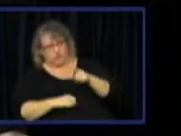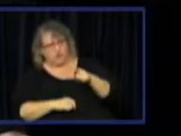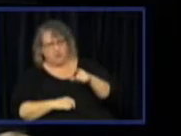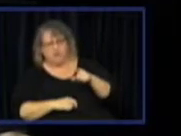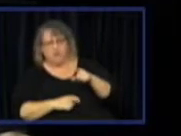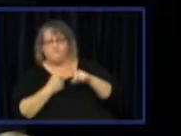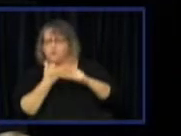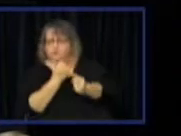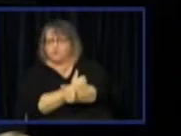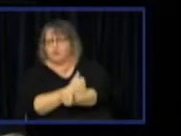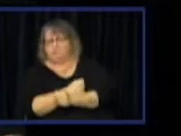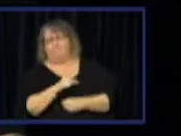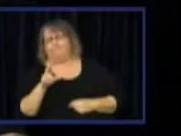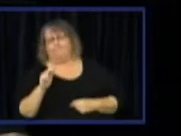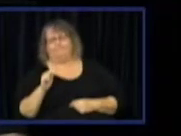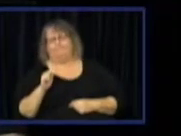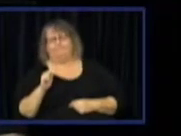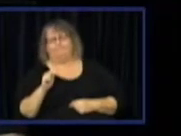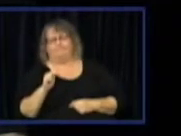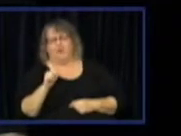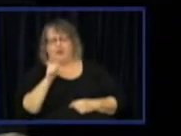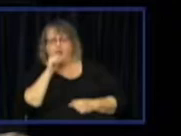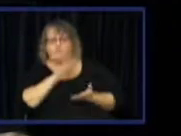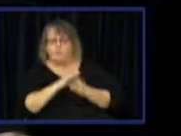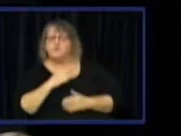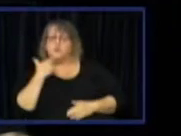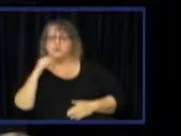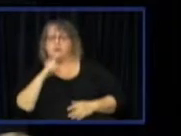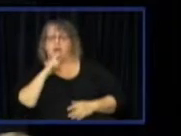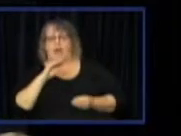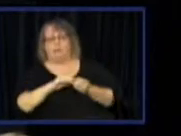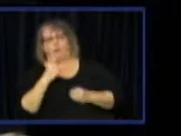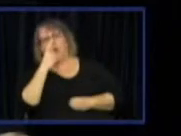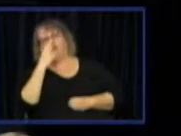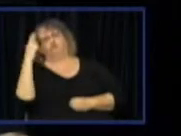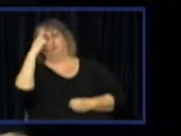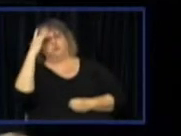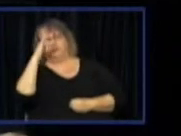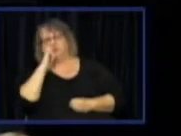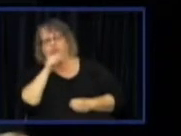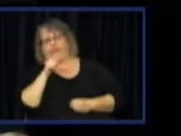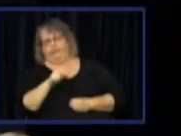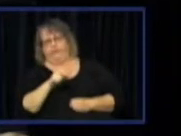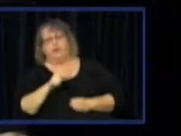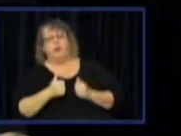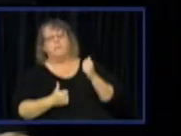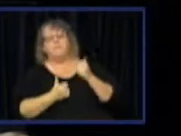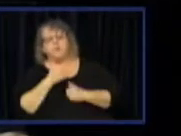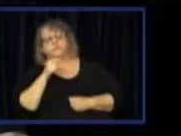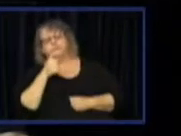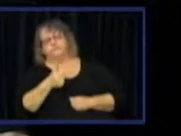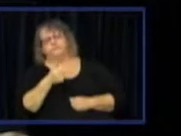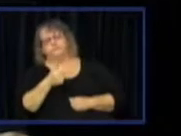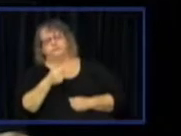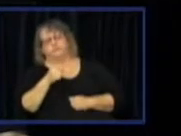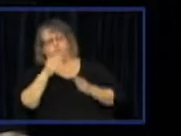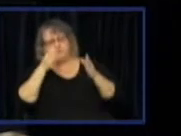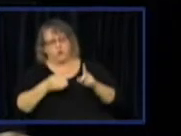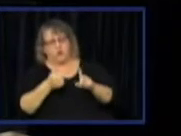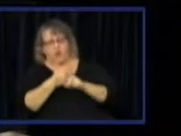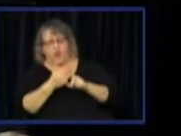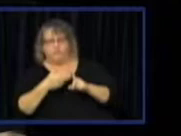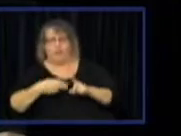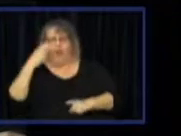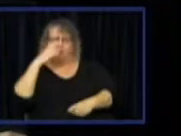the result of drug abuse. That can be a risk factor, but that's not the most common risk factor. And in general, it's that the person either